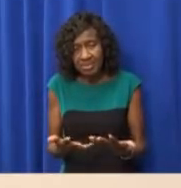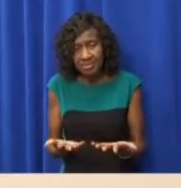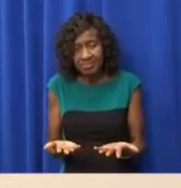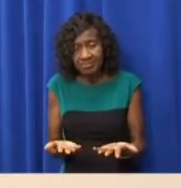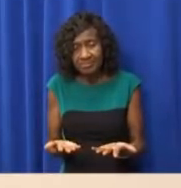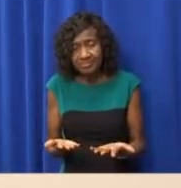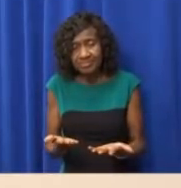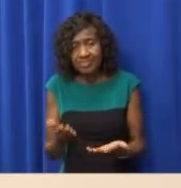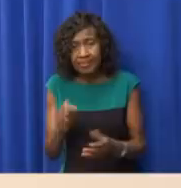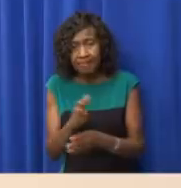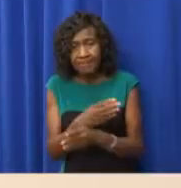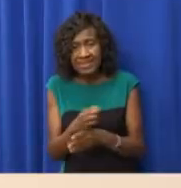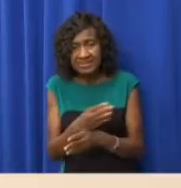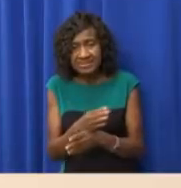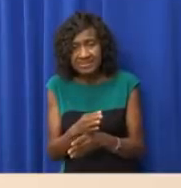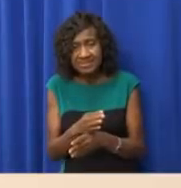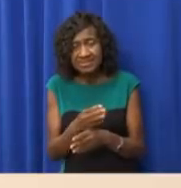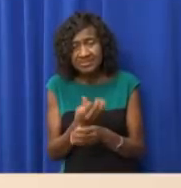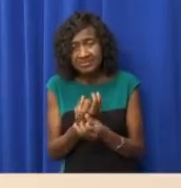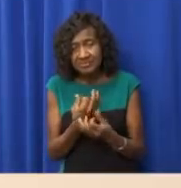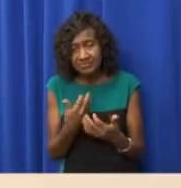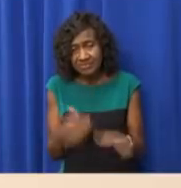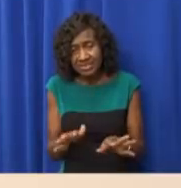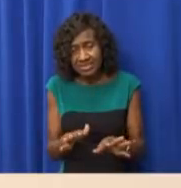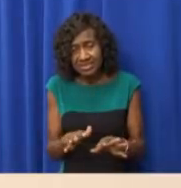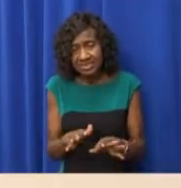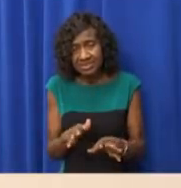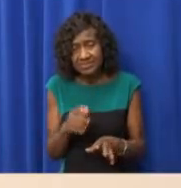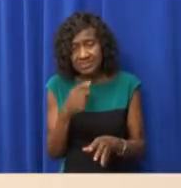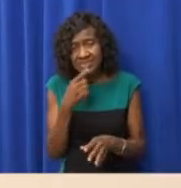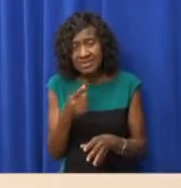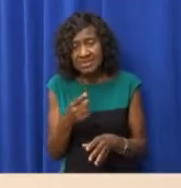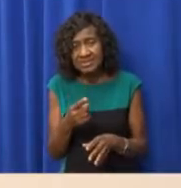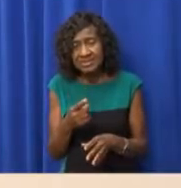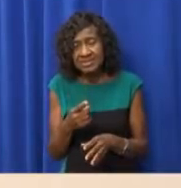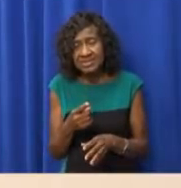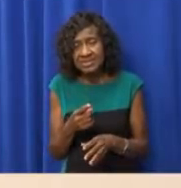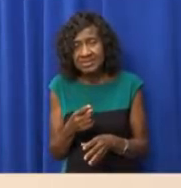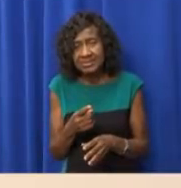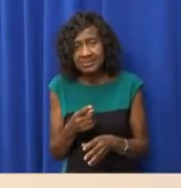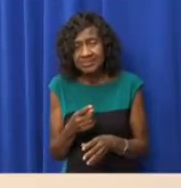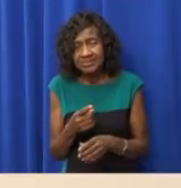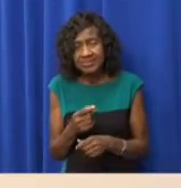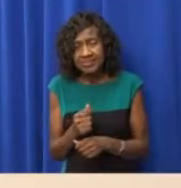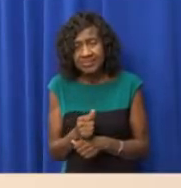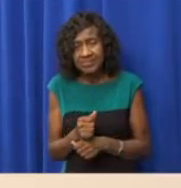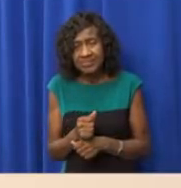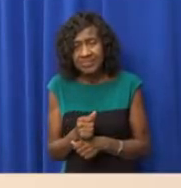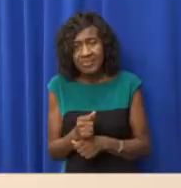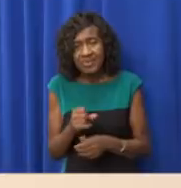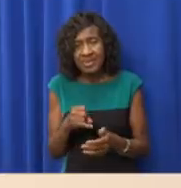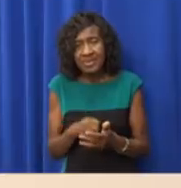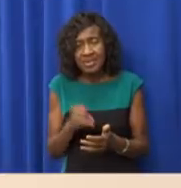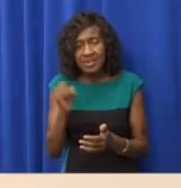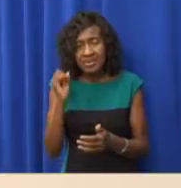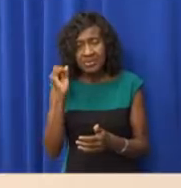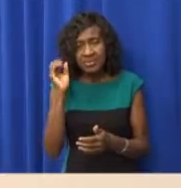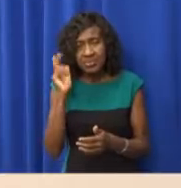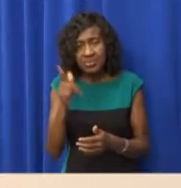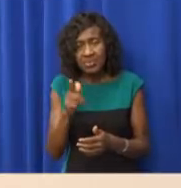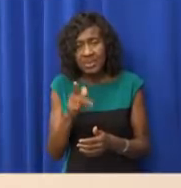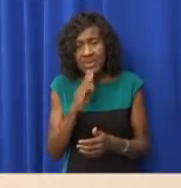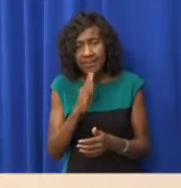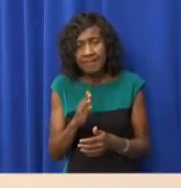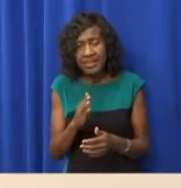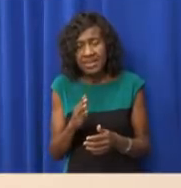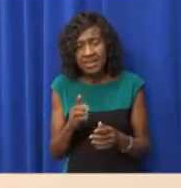financial assistance than what we're talking about here, which are really, this money is really to individuals, not to